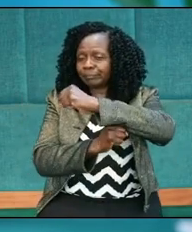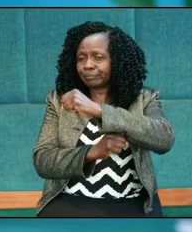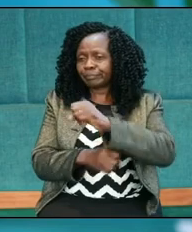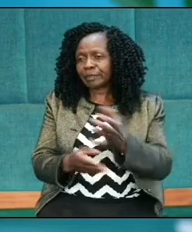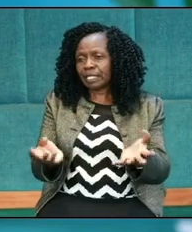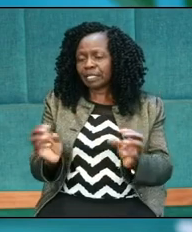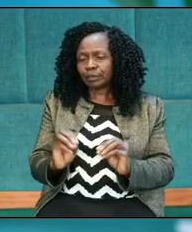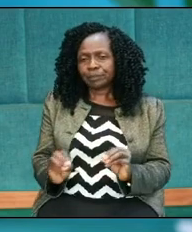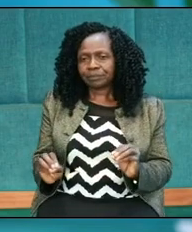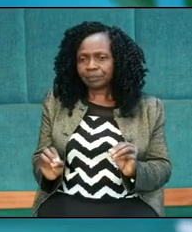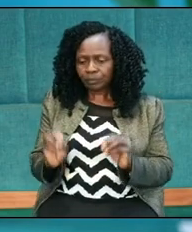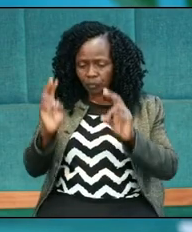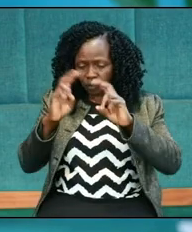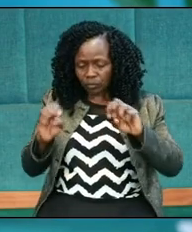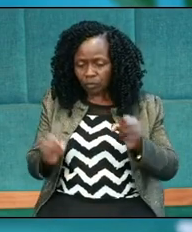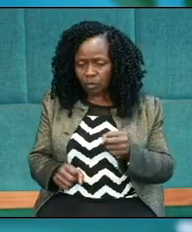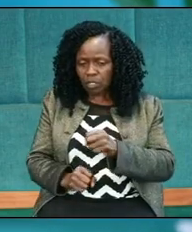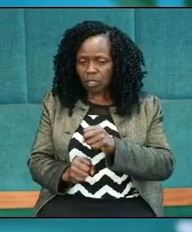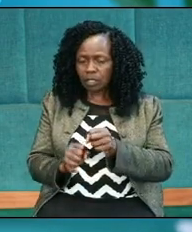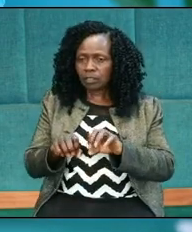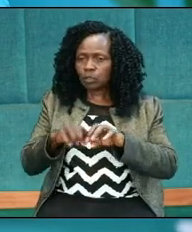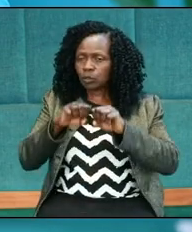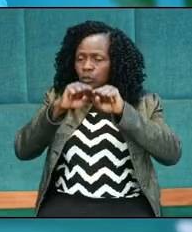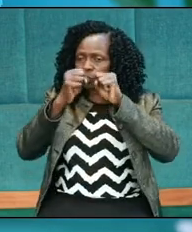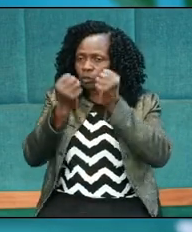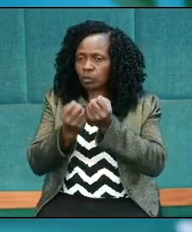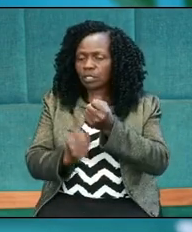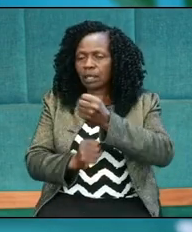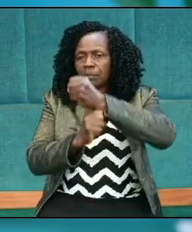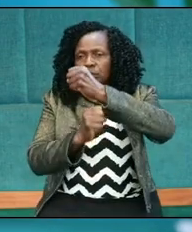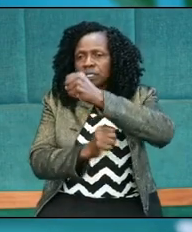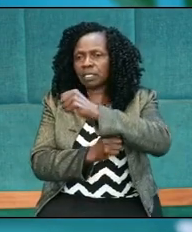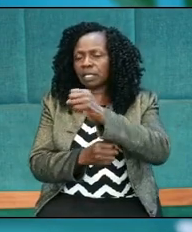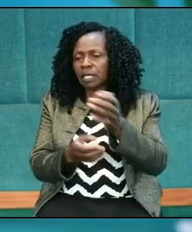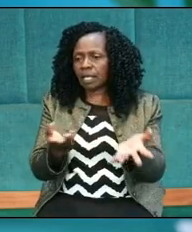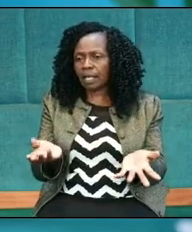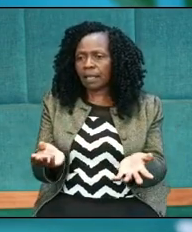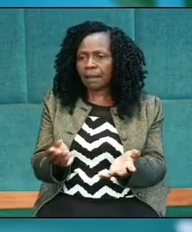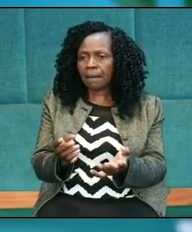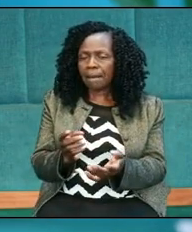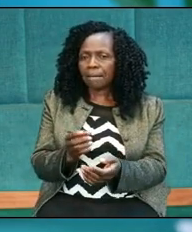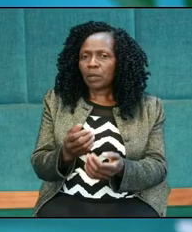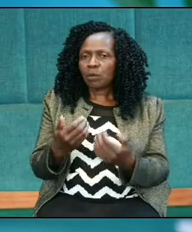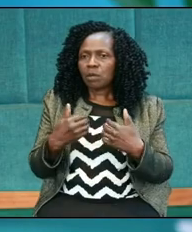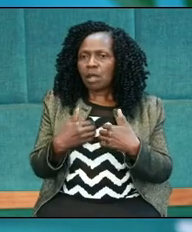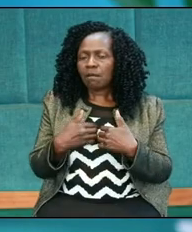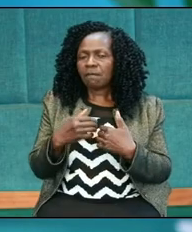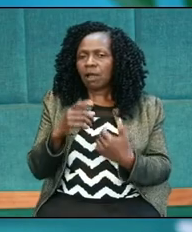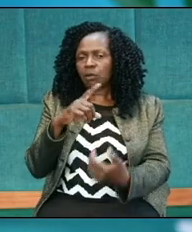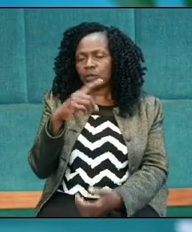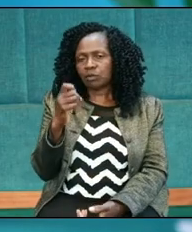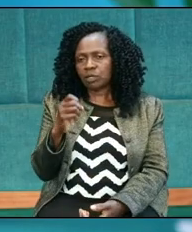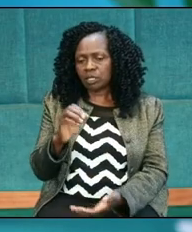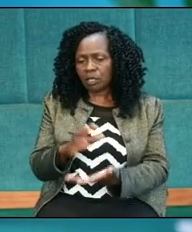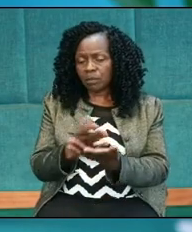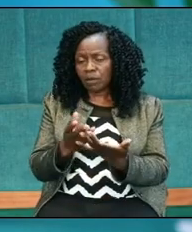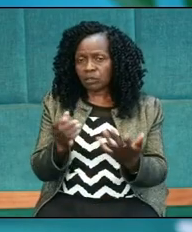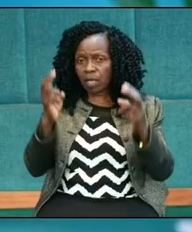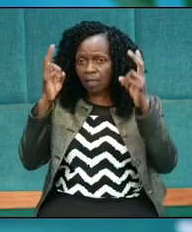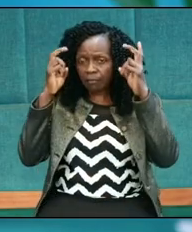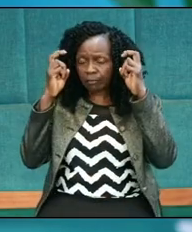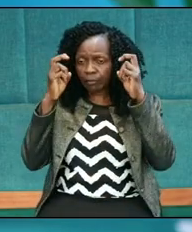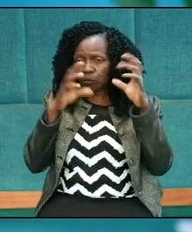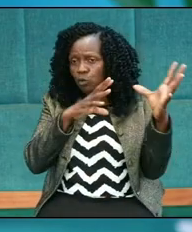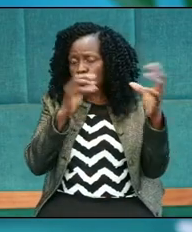system. This, I must say, with a caution. Some of us, we have issues, and you go and confide to